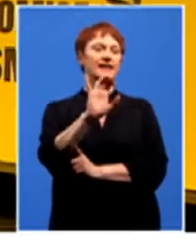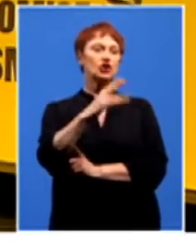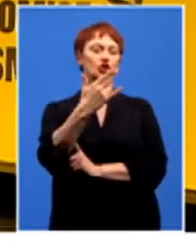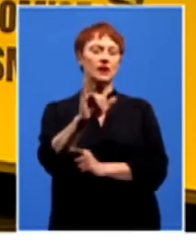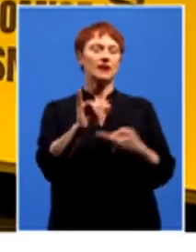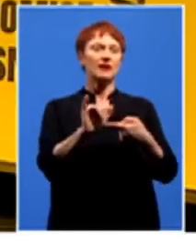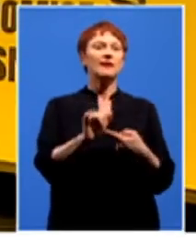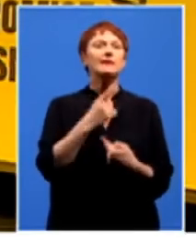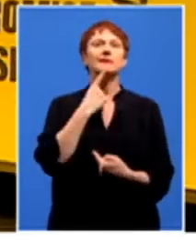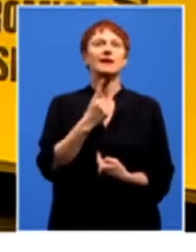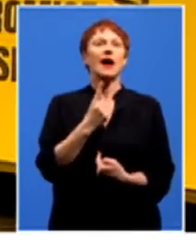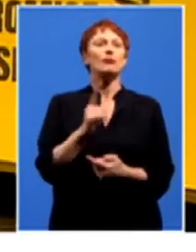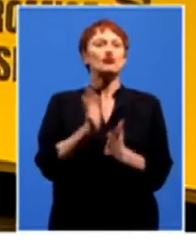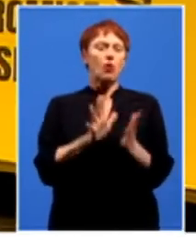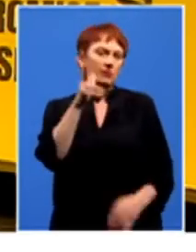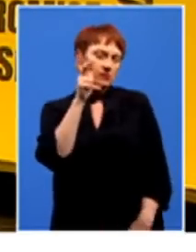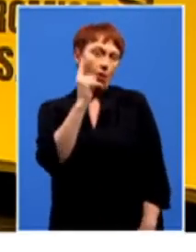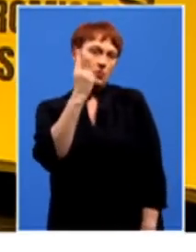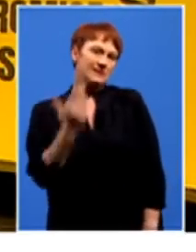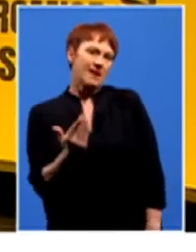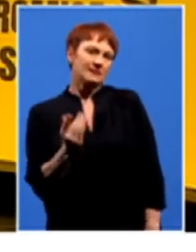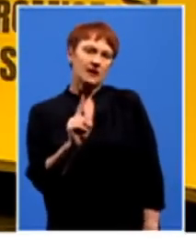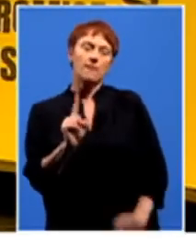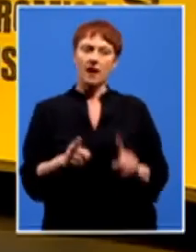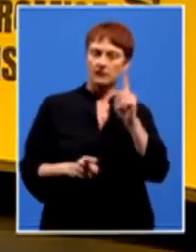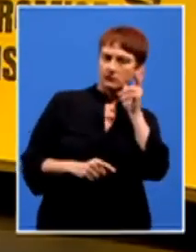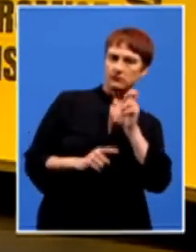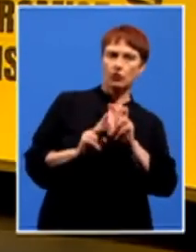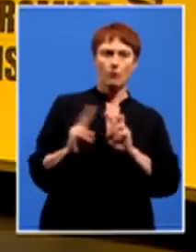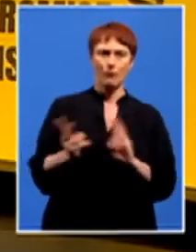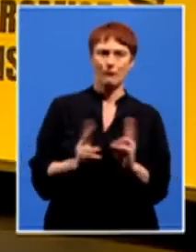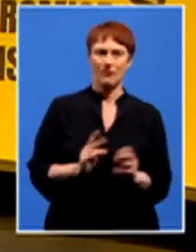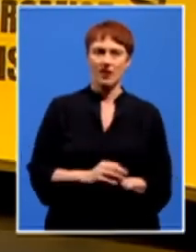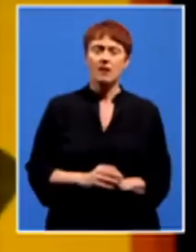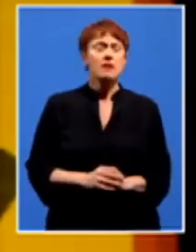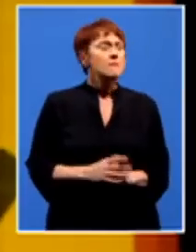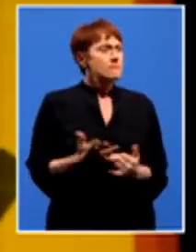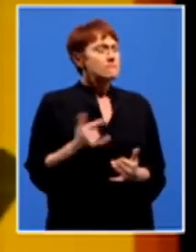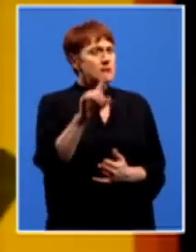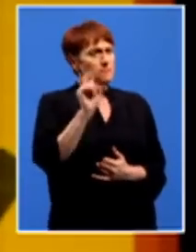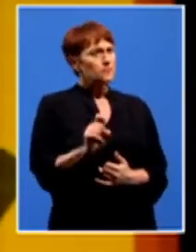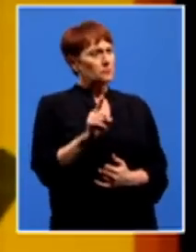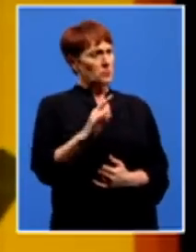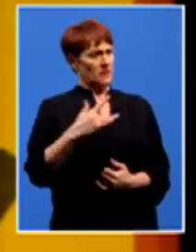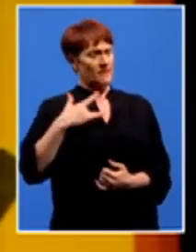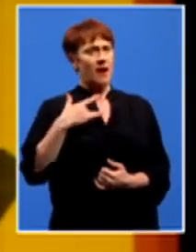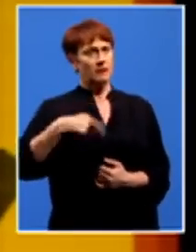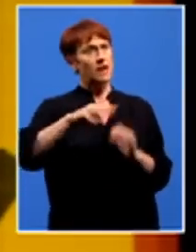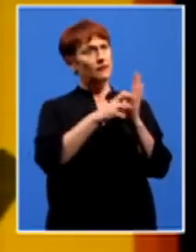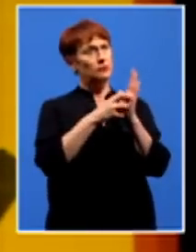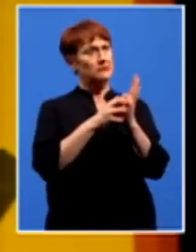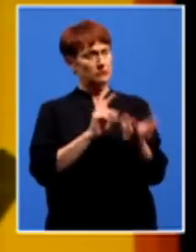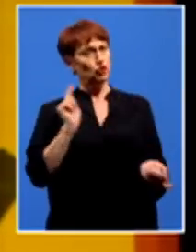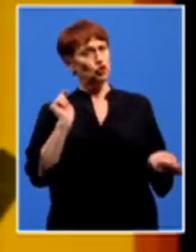a people. It's only one-sided. Have we learned our lessons? Have we matured as an industry? Not fast enough, not effectively